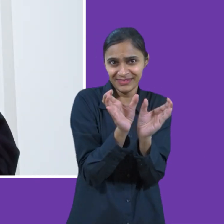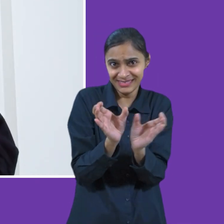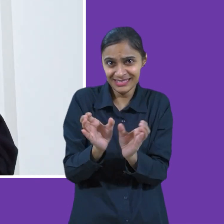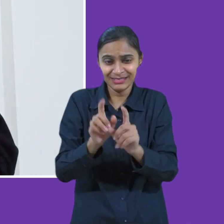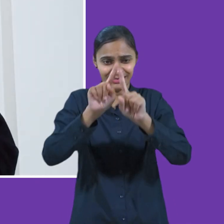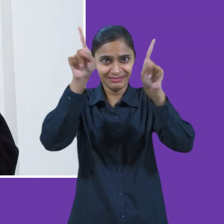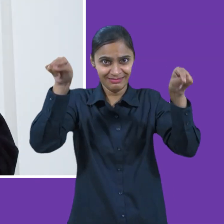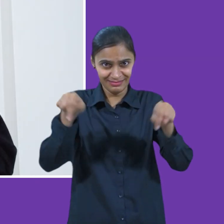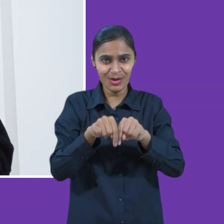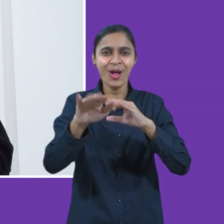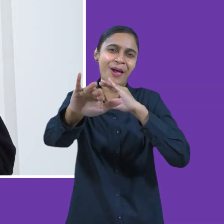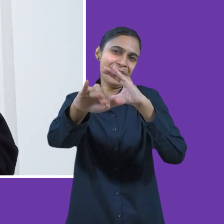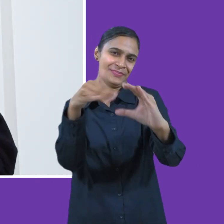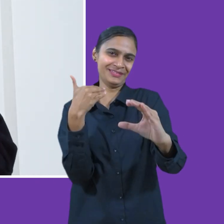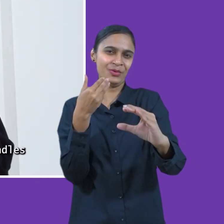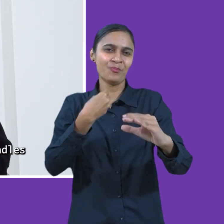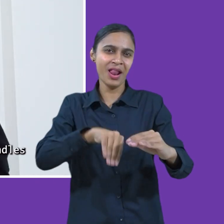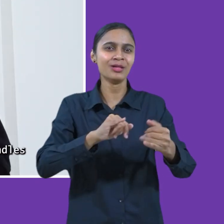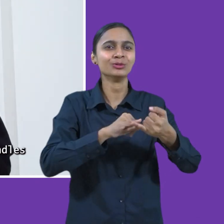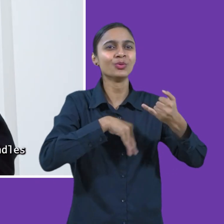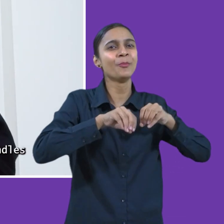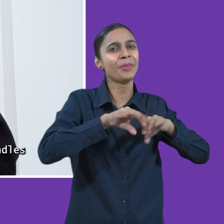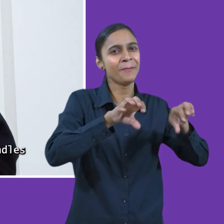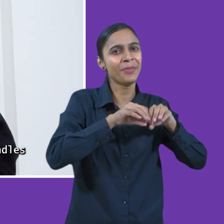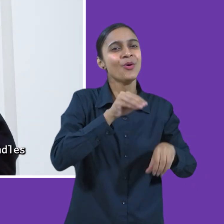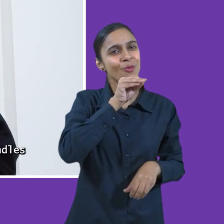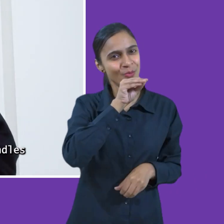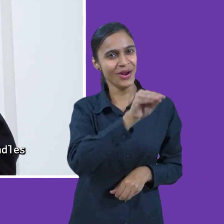yours of daily yoga practice, and we'll post it in